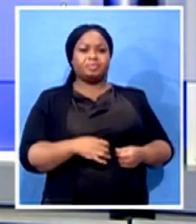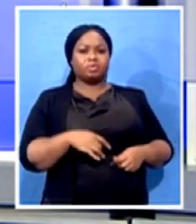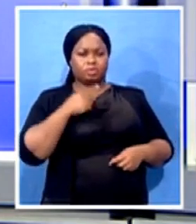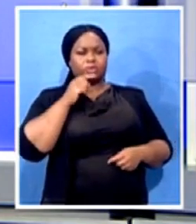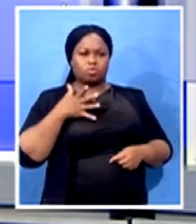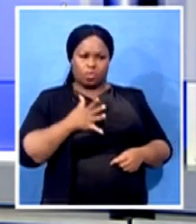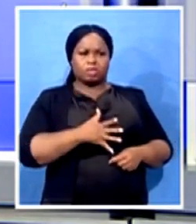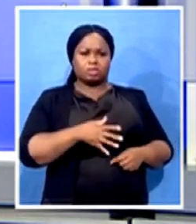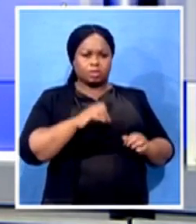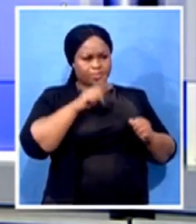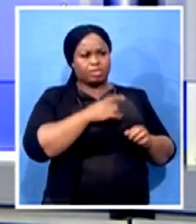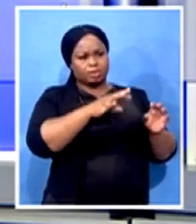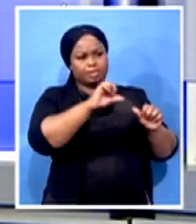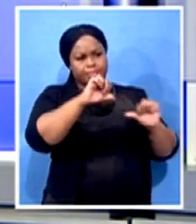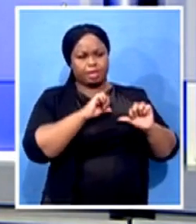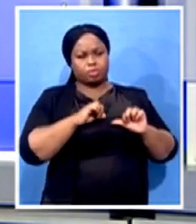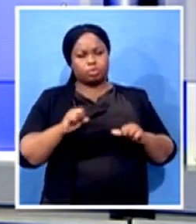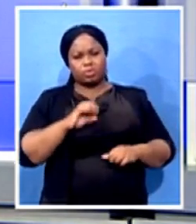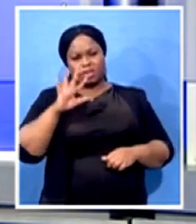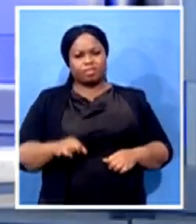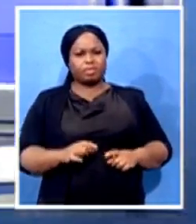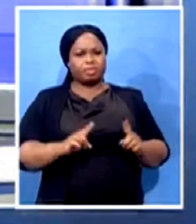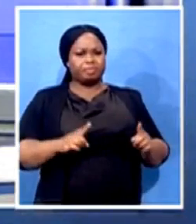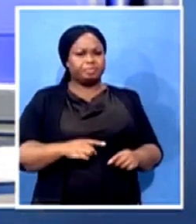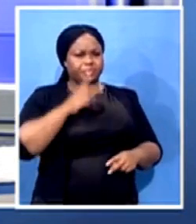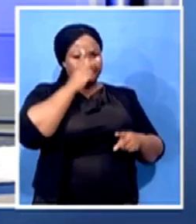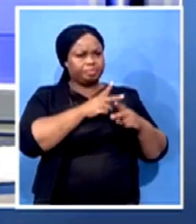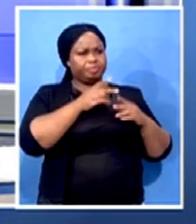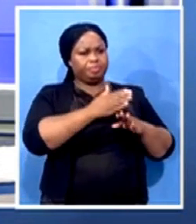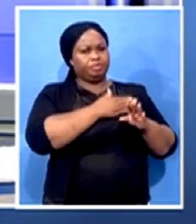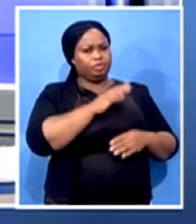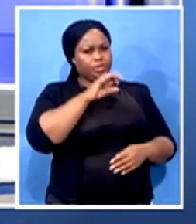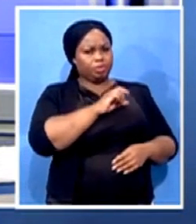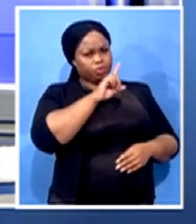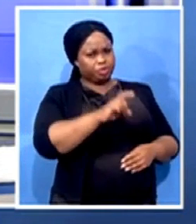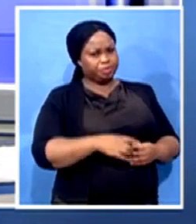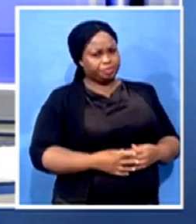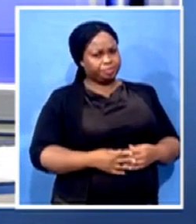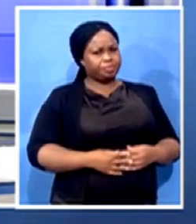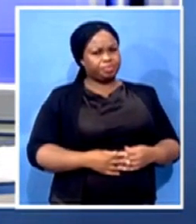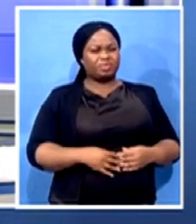But Prof, before I ask you the next question, how do we say your name?